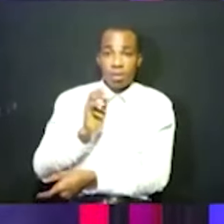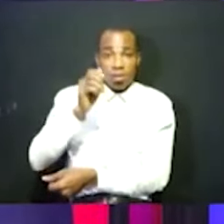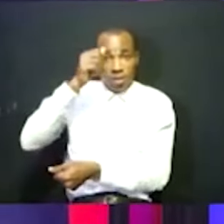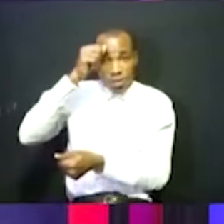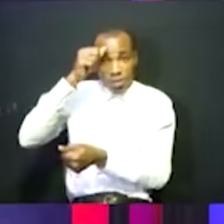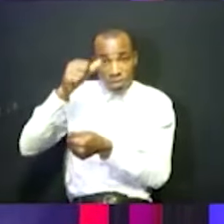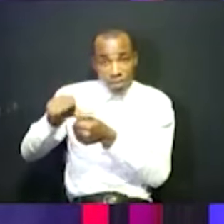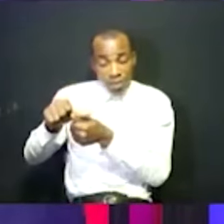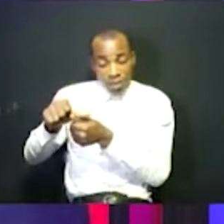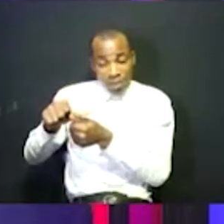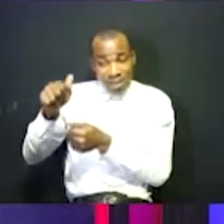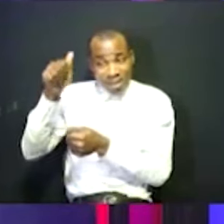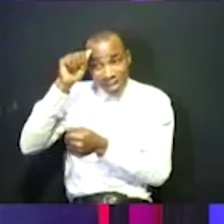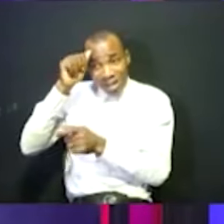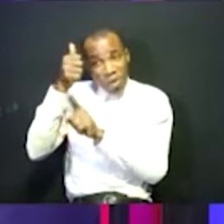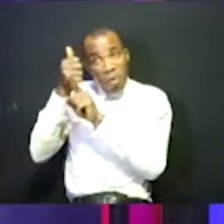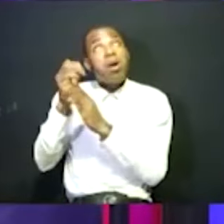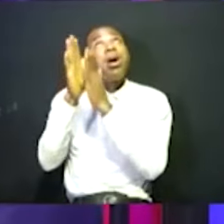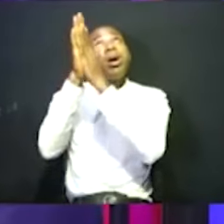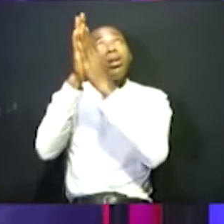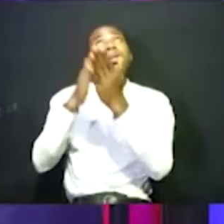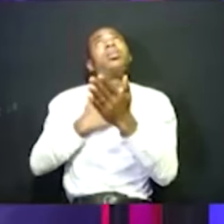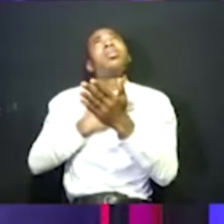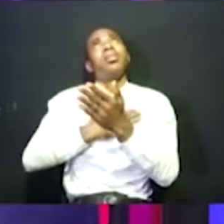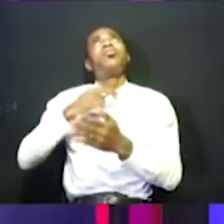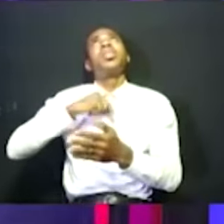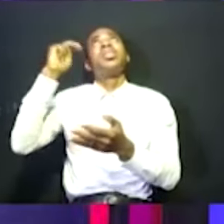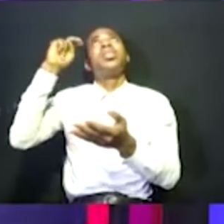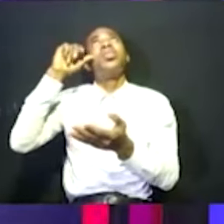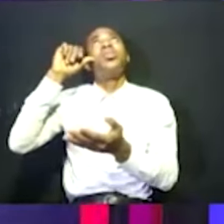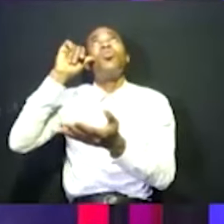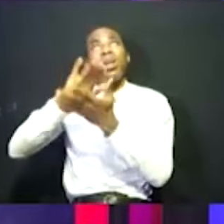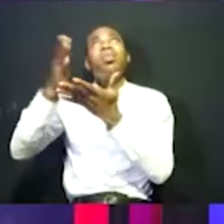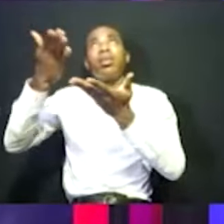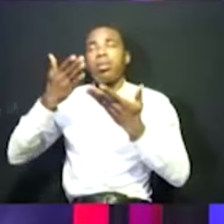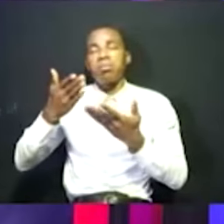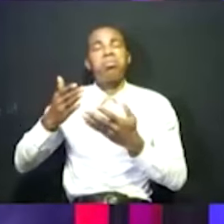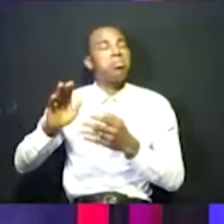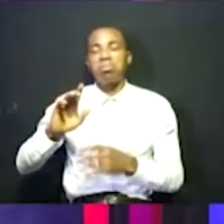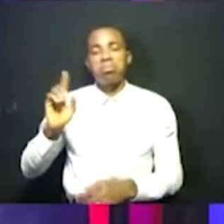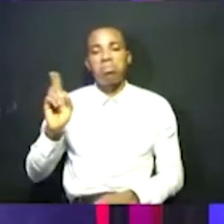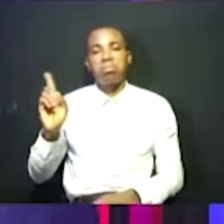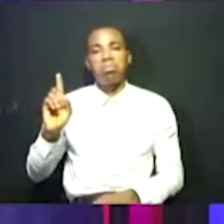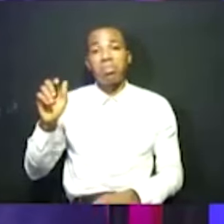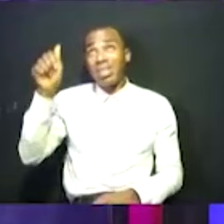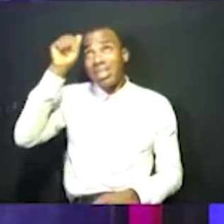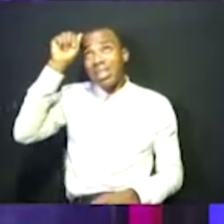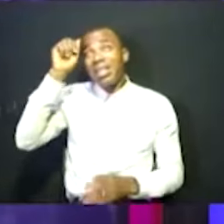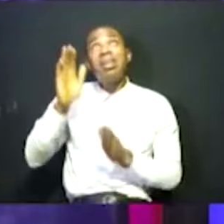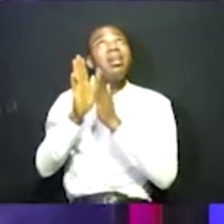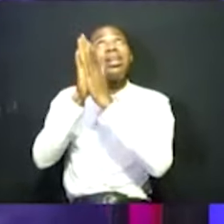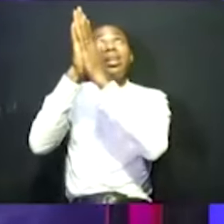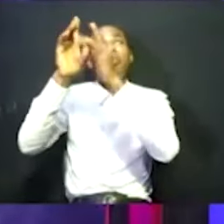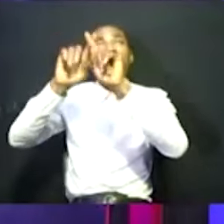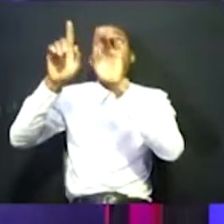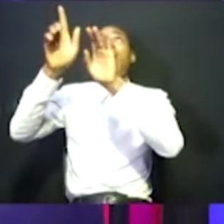not request for a woman. So the Lord caused the man to fall into a deep